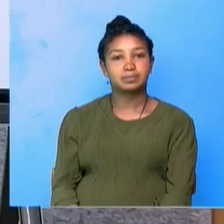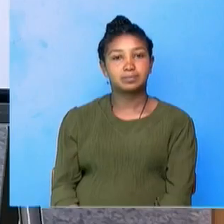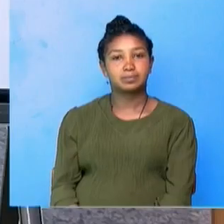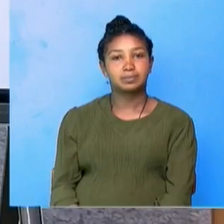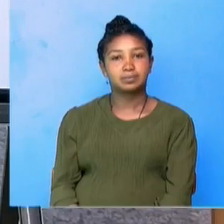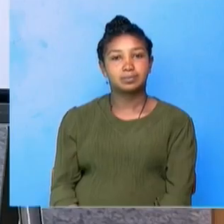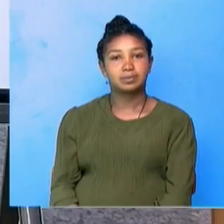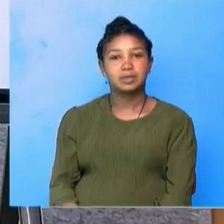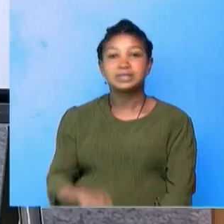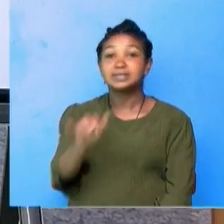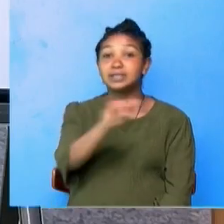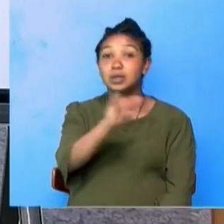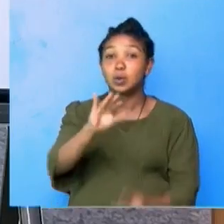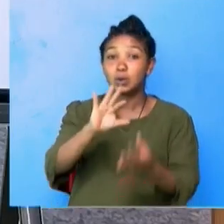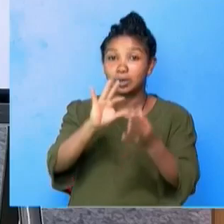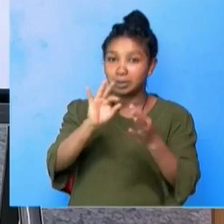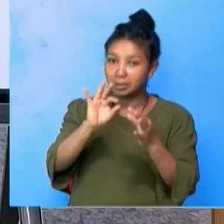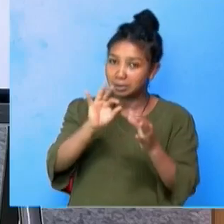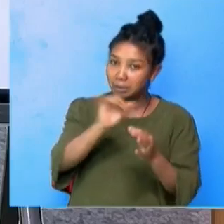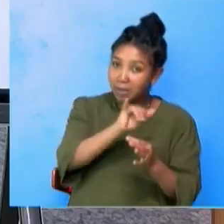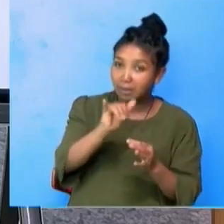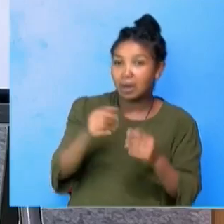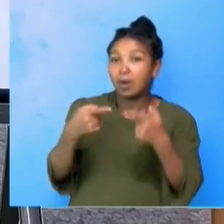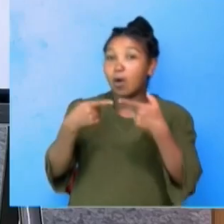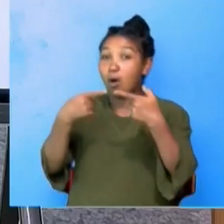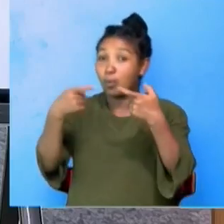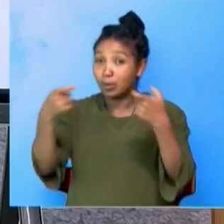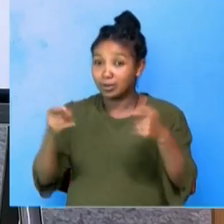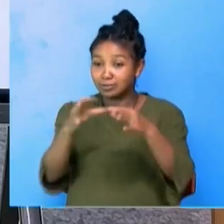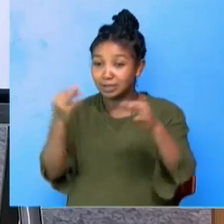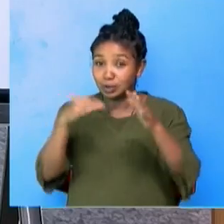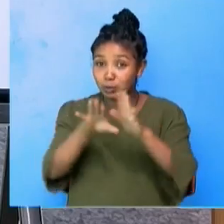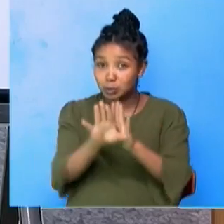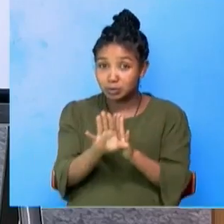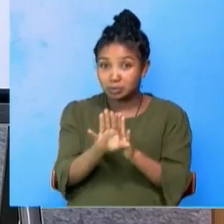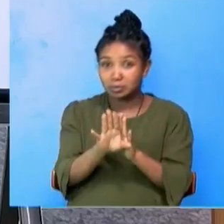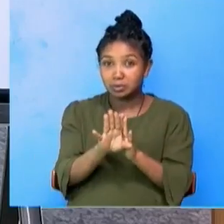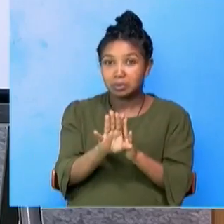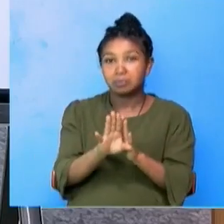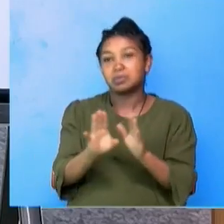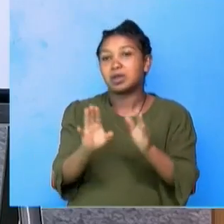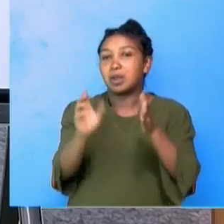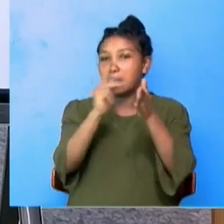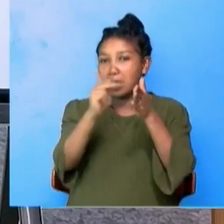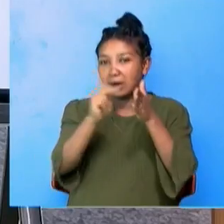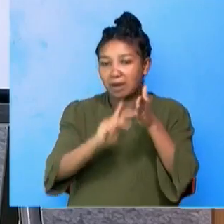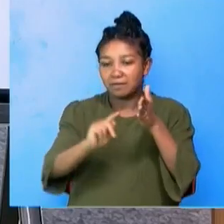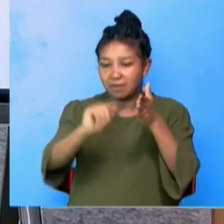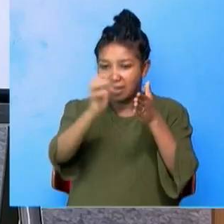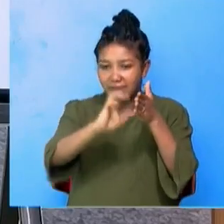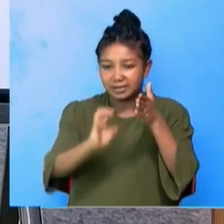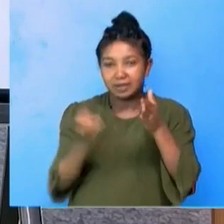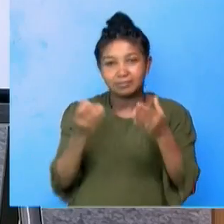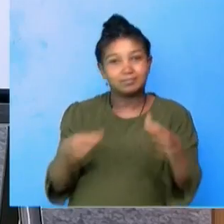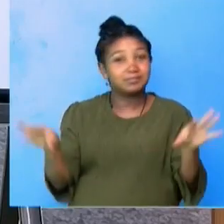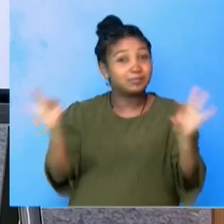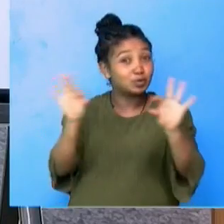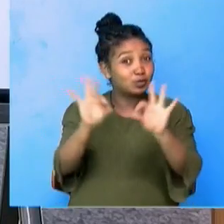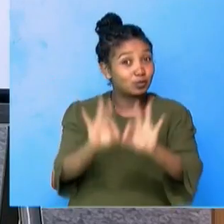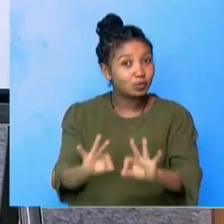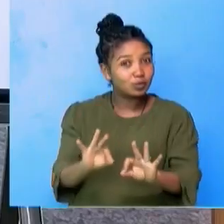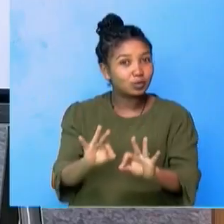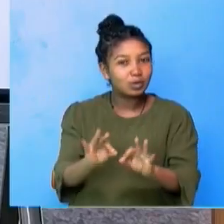When we come to synonym and antonym, when you're writing a sentence, it might be paragraph and essay, it's useful to